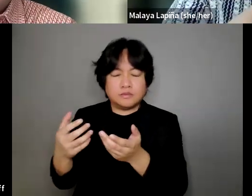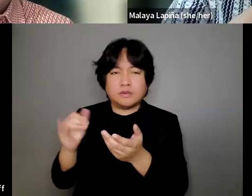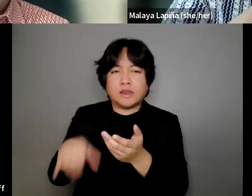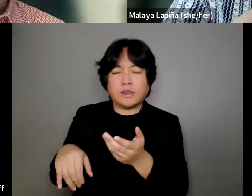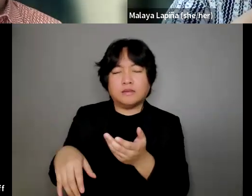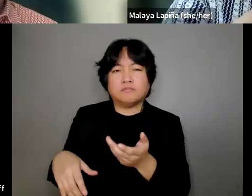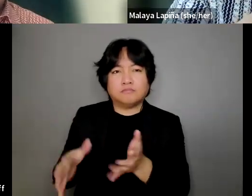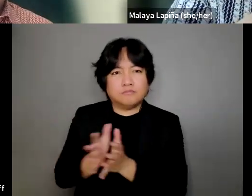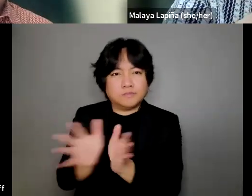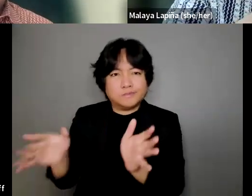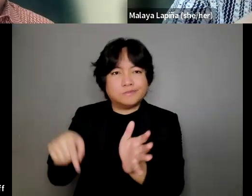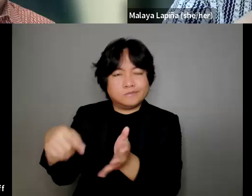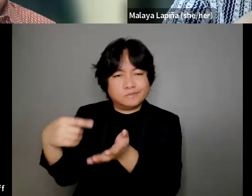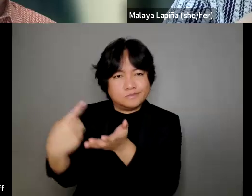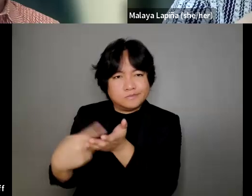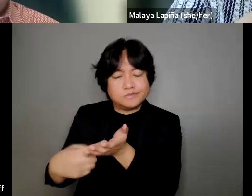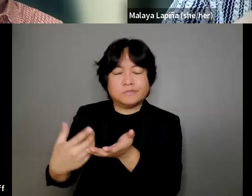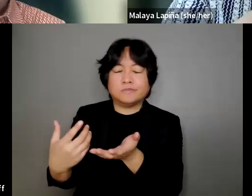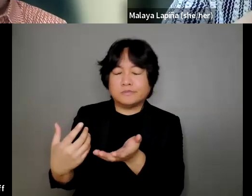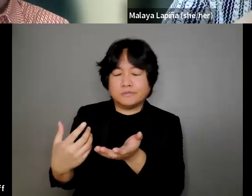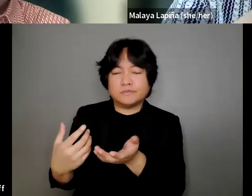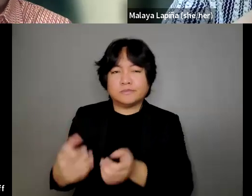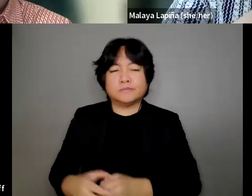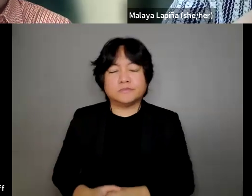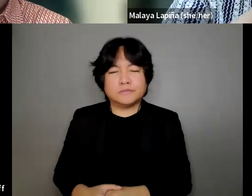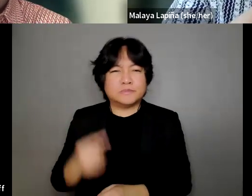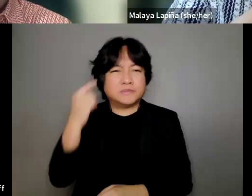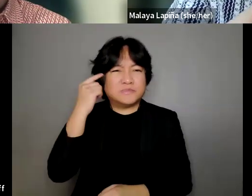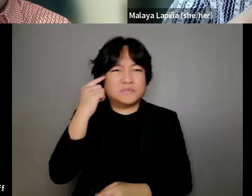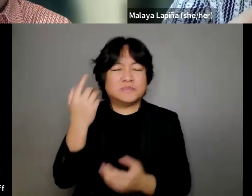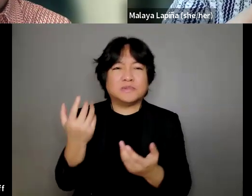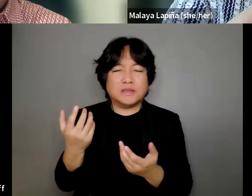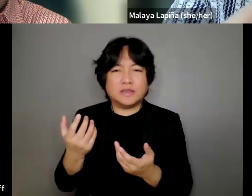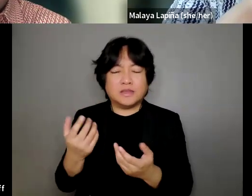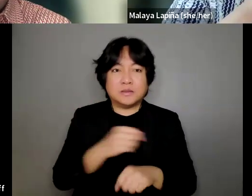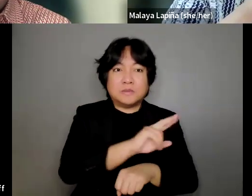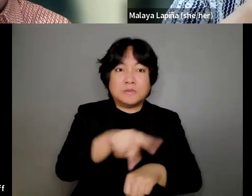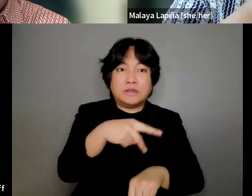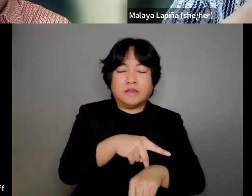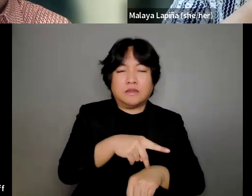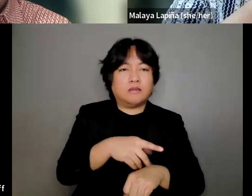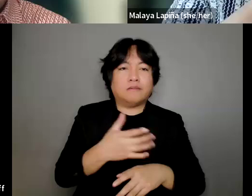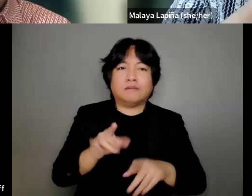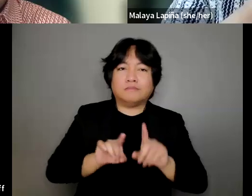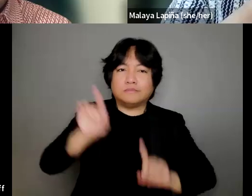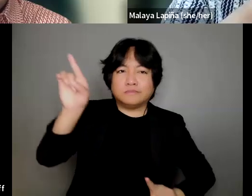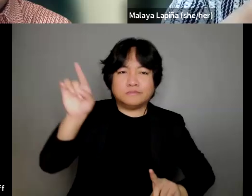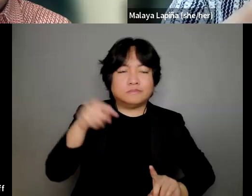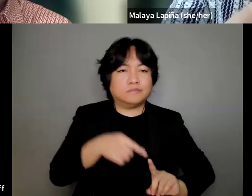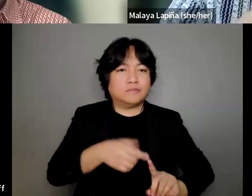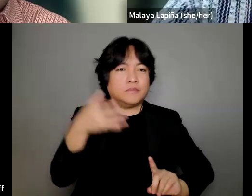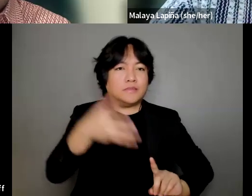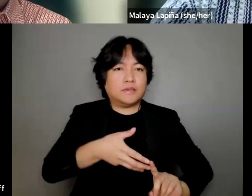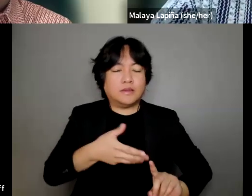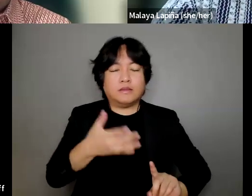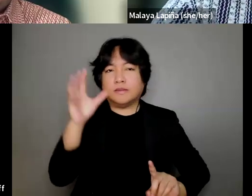general sa pag-discuss ng mga bagay na ito. And I think na pag-iiwanan yung Pilipinas sa ganung part. So